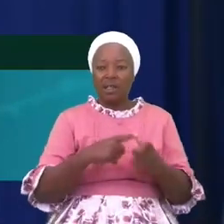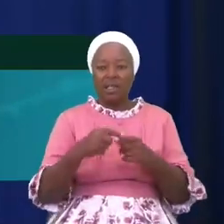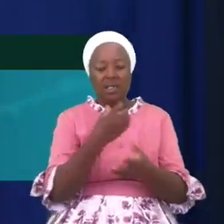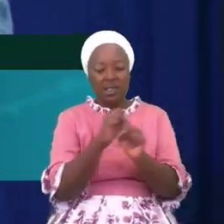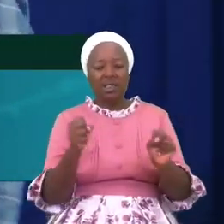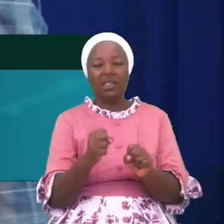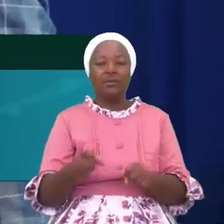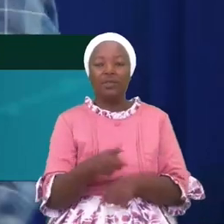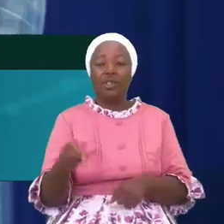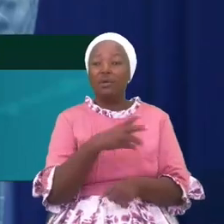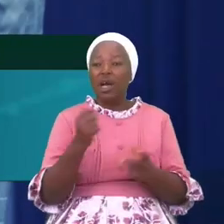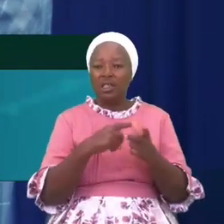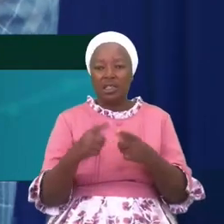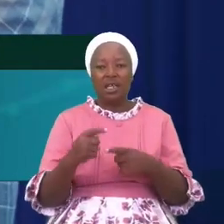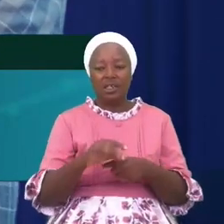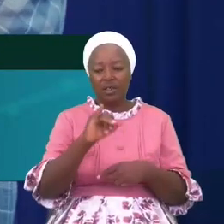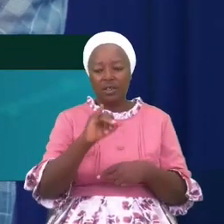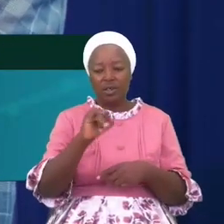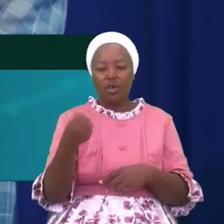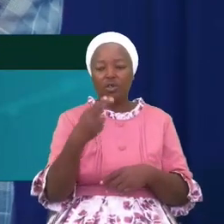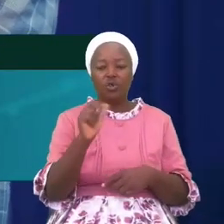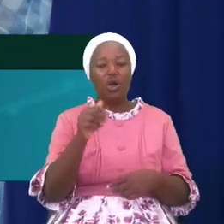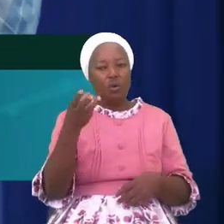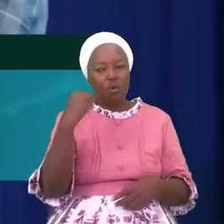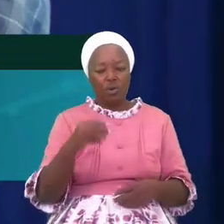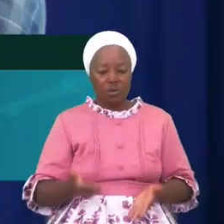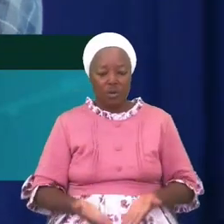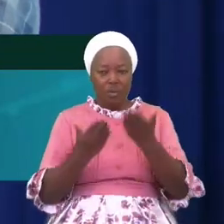up. And Joshua told them, all those Jericho